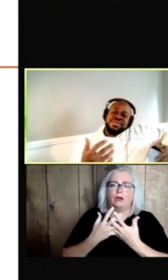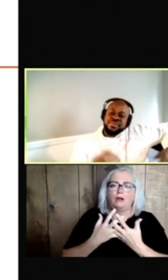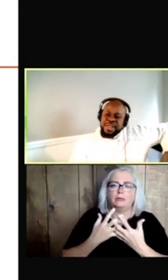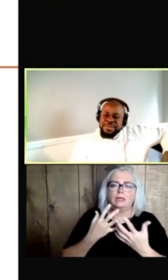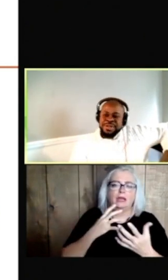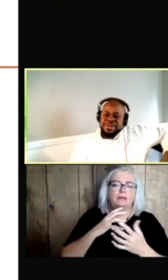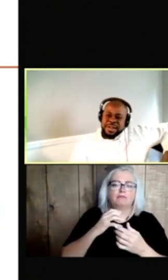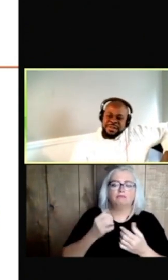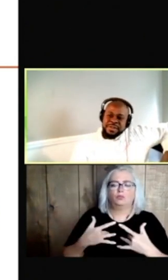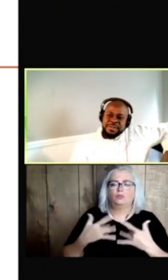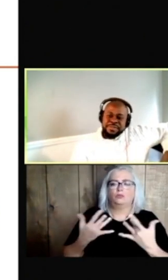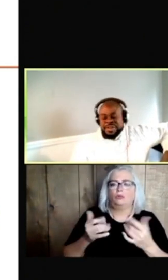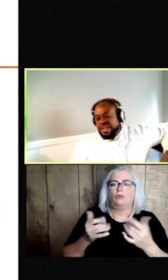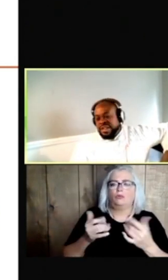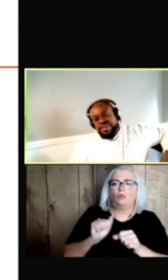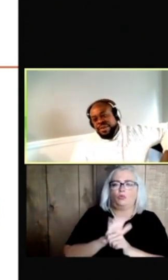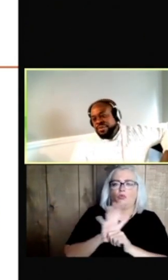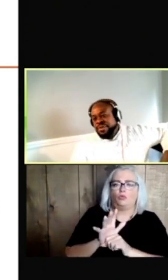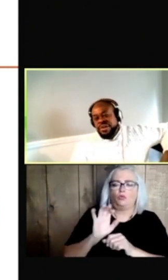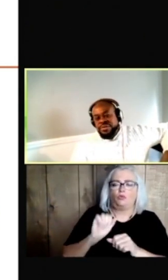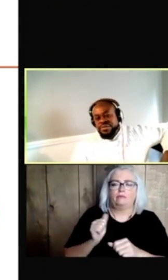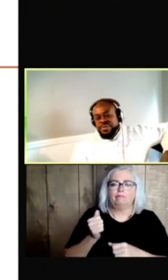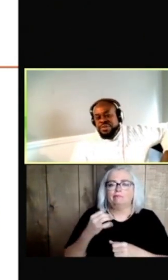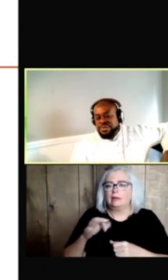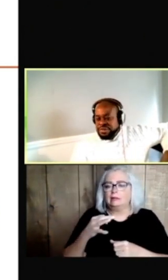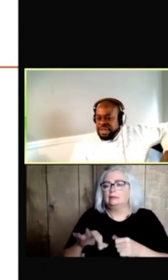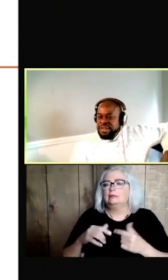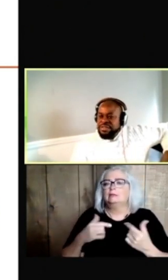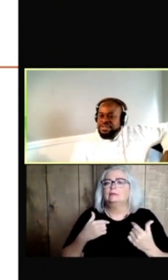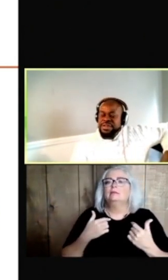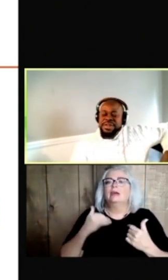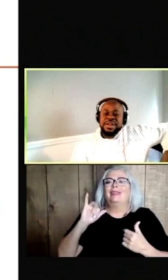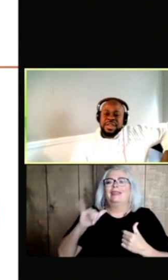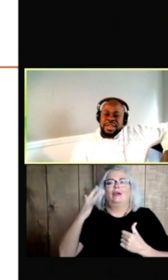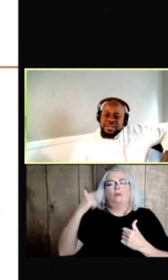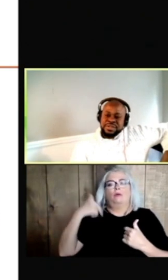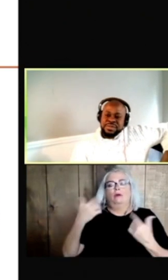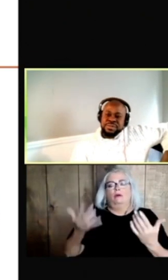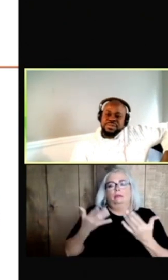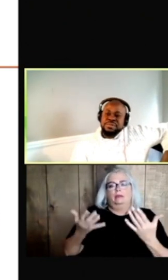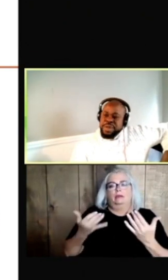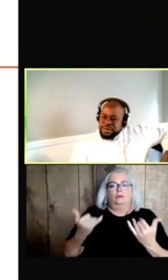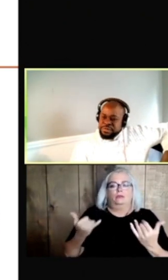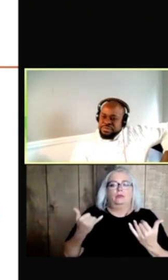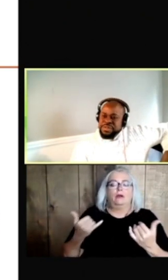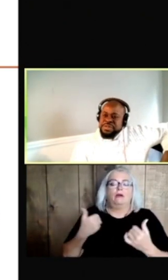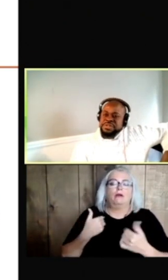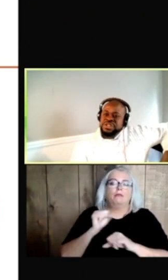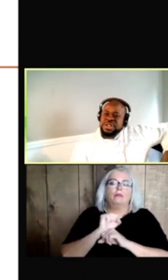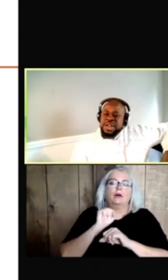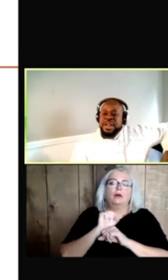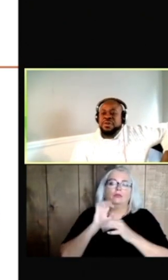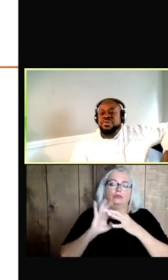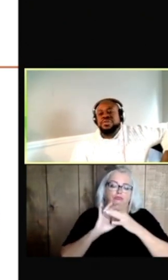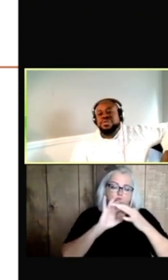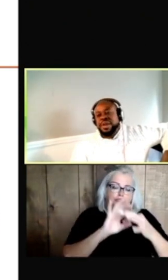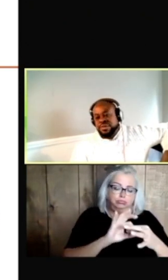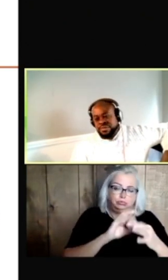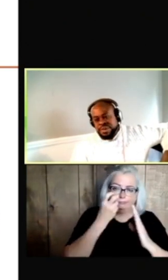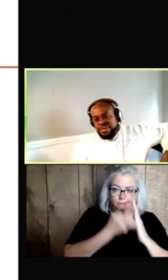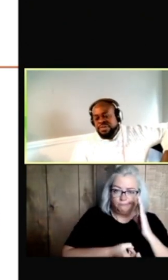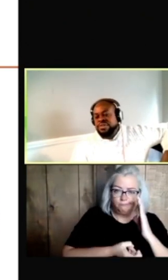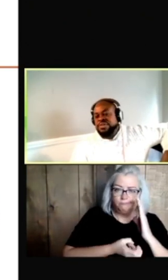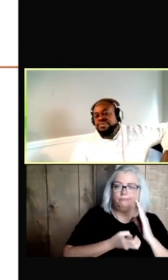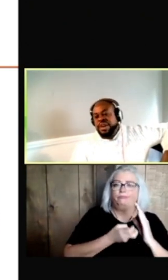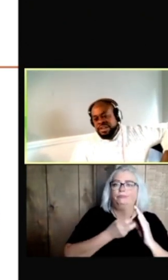this is the reason why I'm here now, because a lot of my work goes from social science into medical research, and I now work with